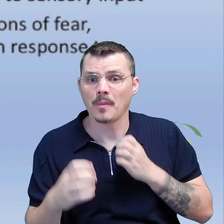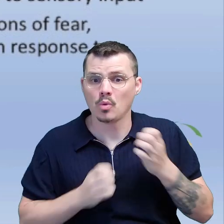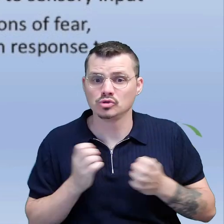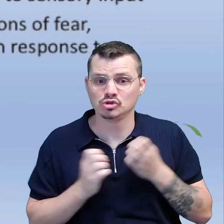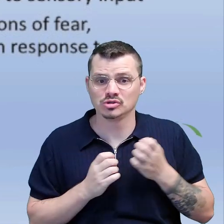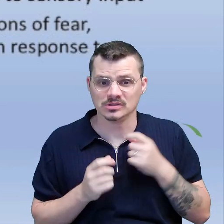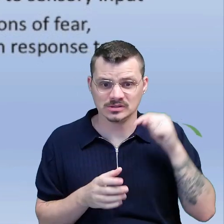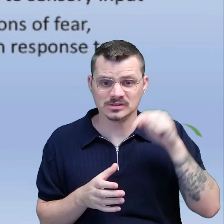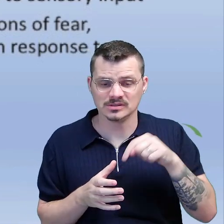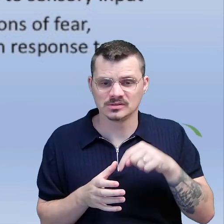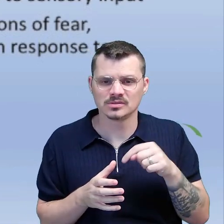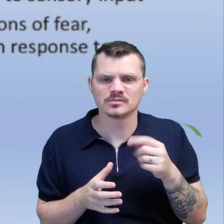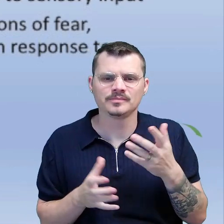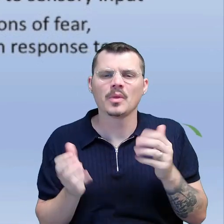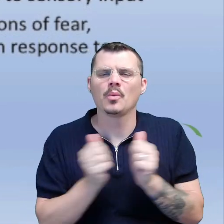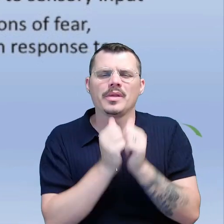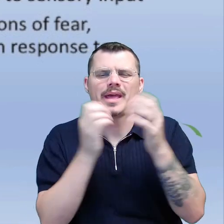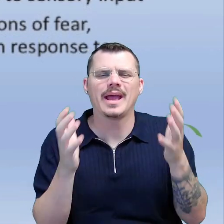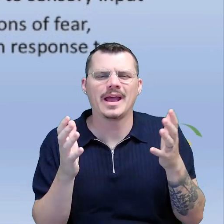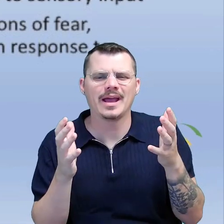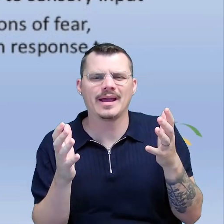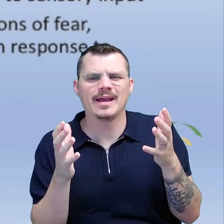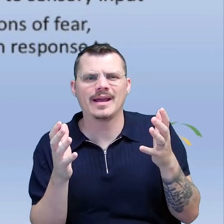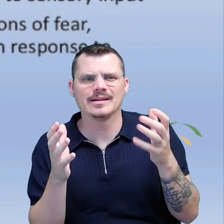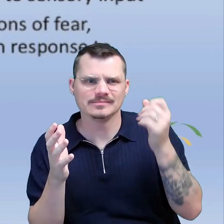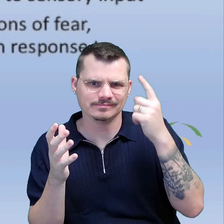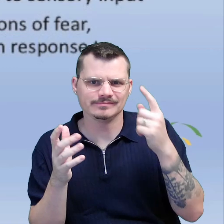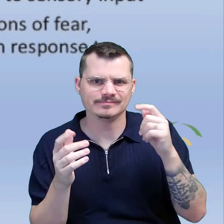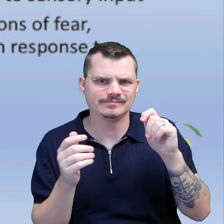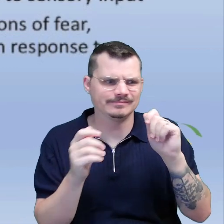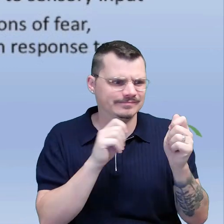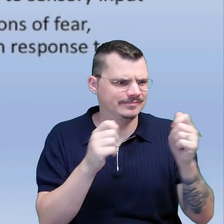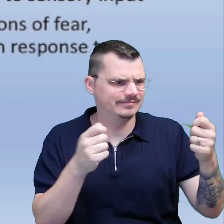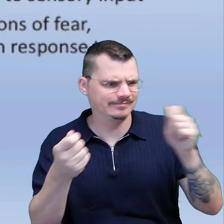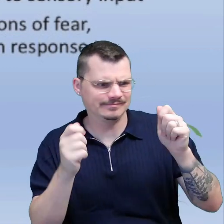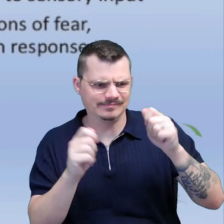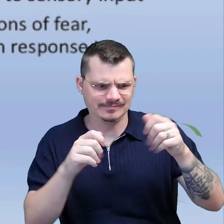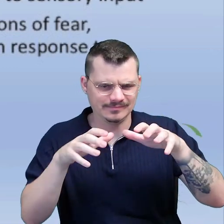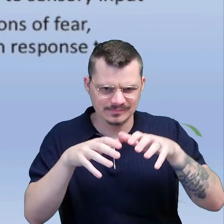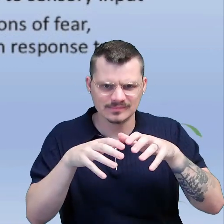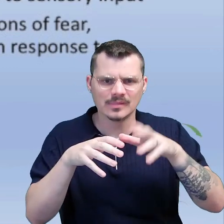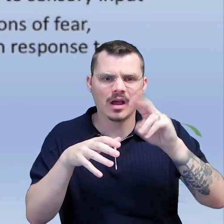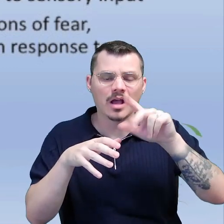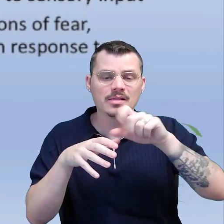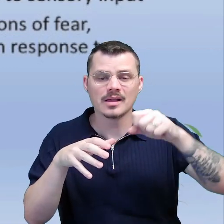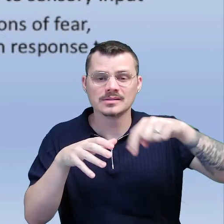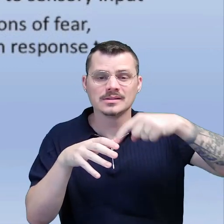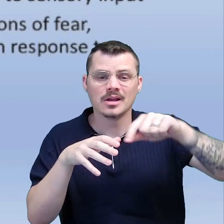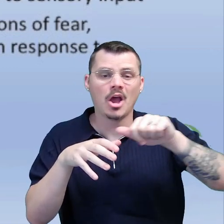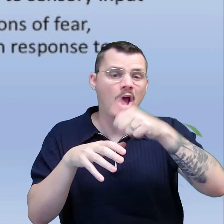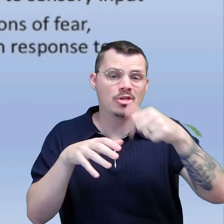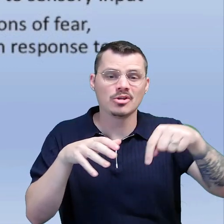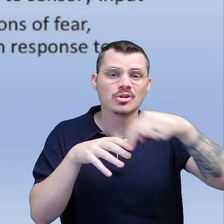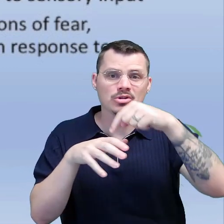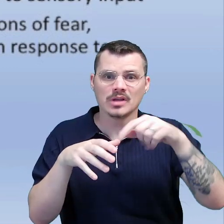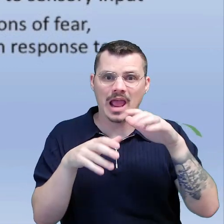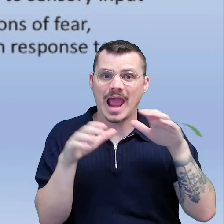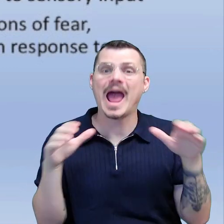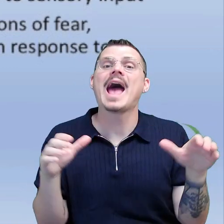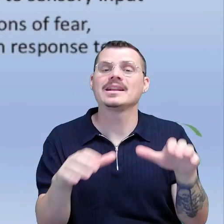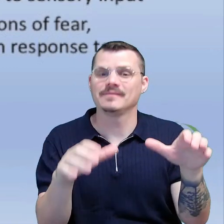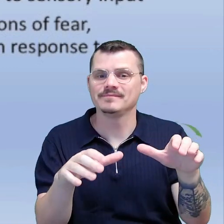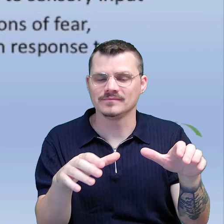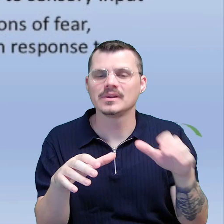emotions, without much modulation from other parts, unless the other parts are